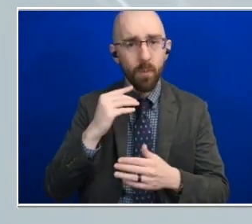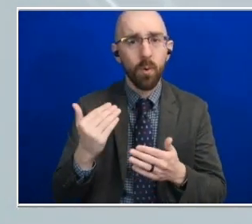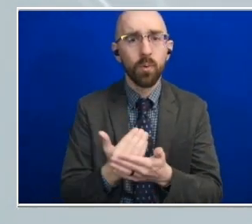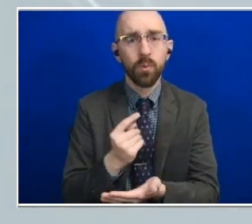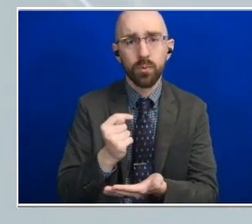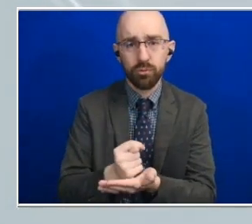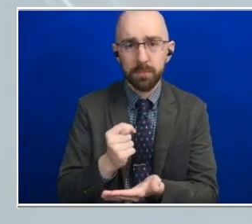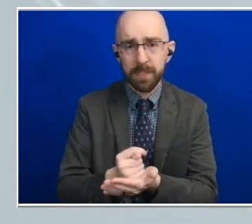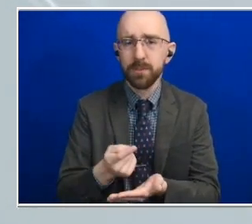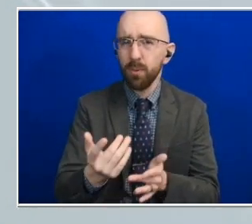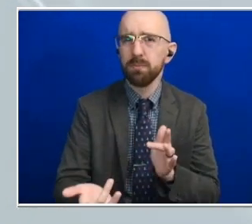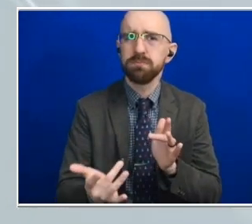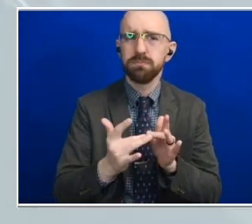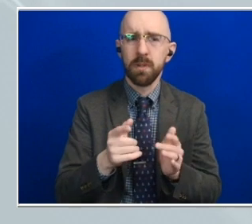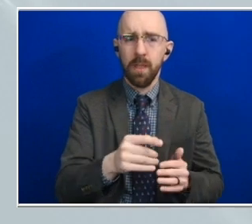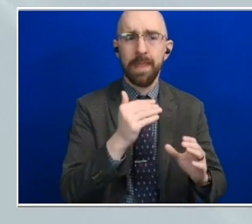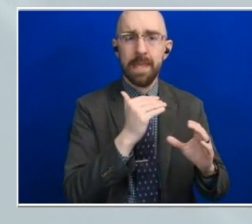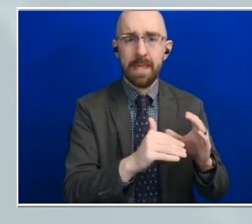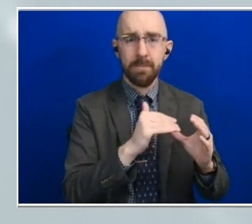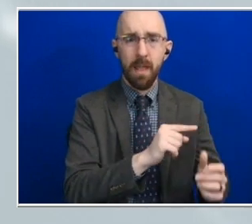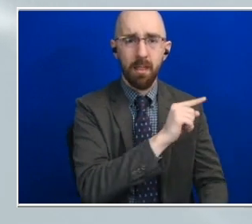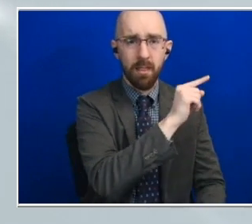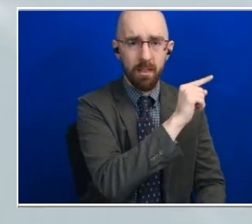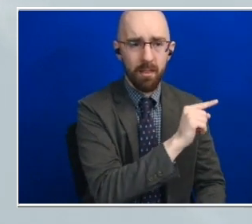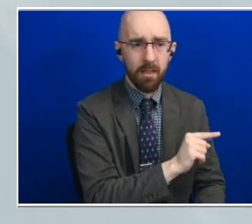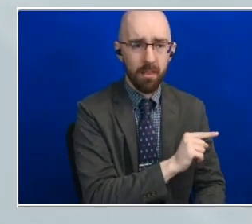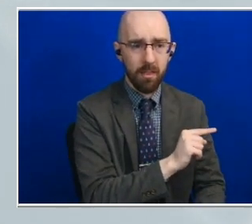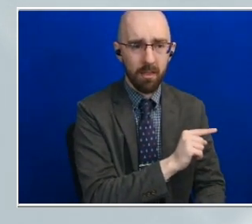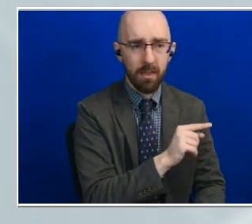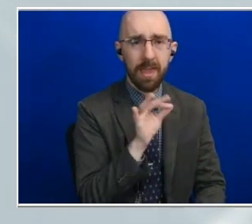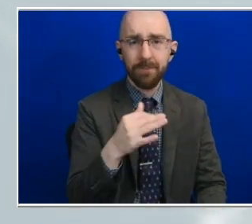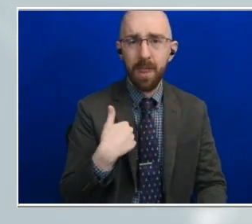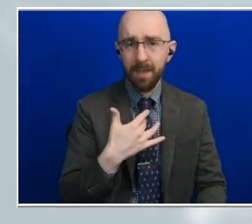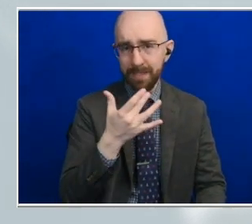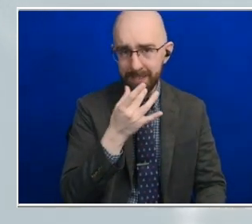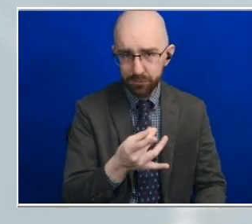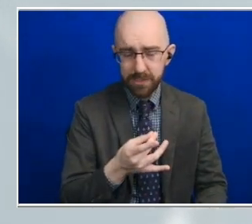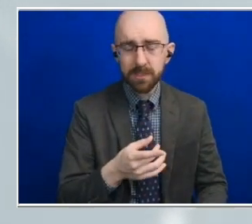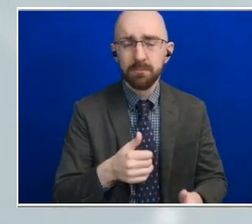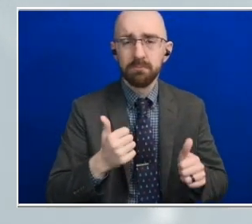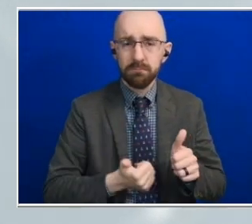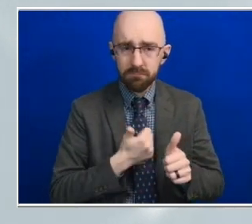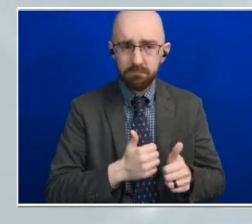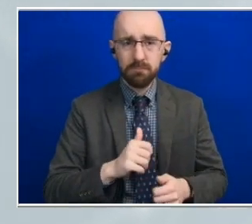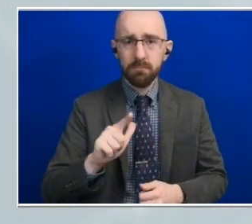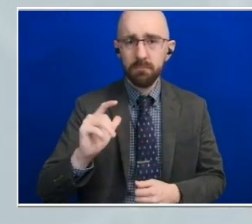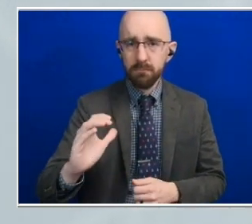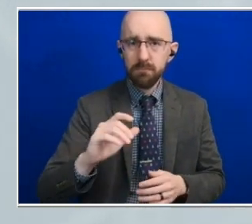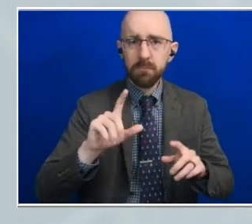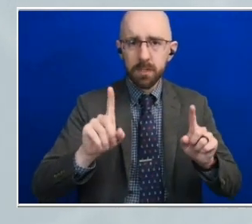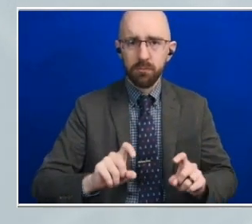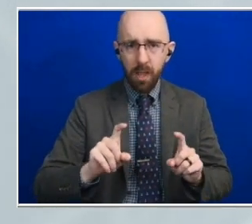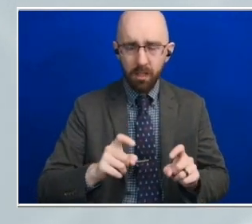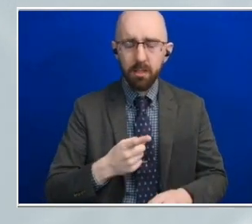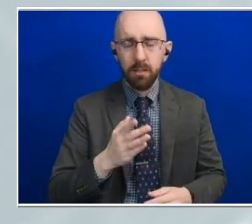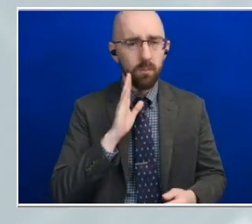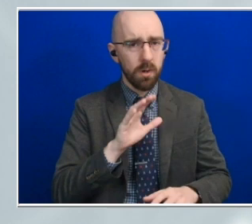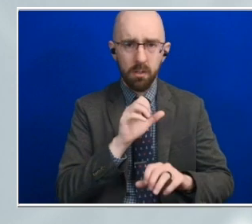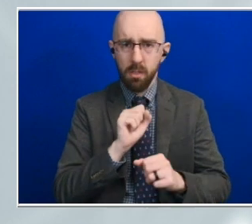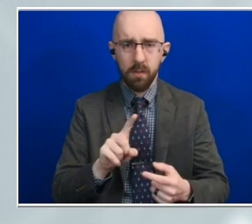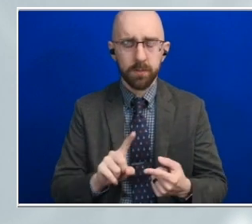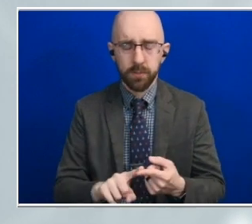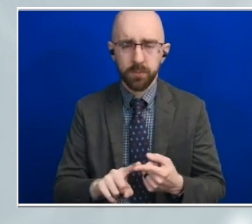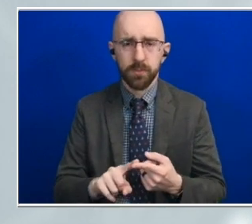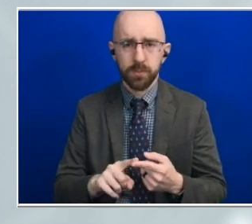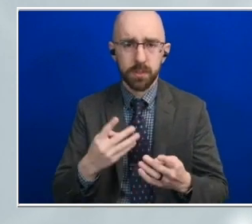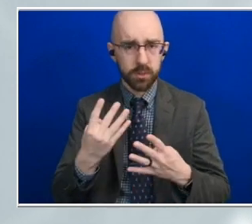those emails if you are have some interest in pursuing that long COVID trial. We would love to screen you over the